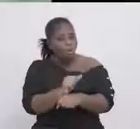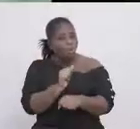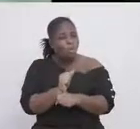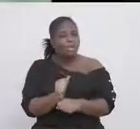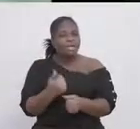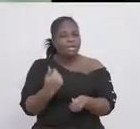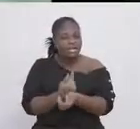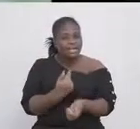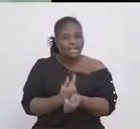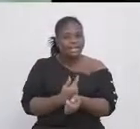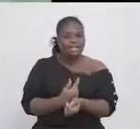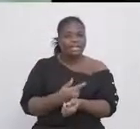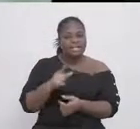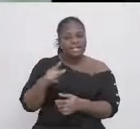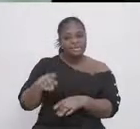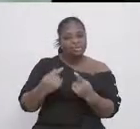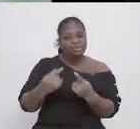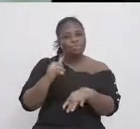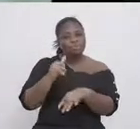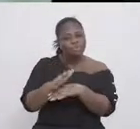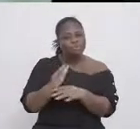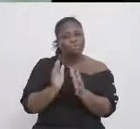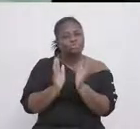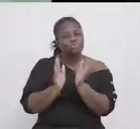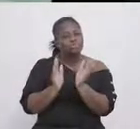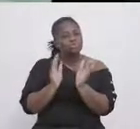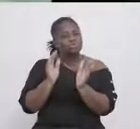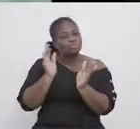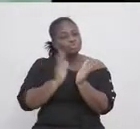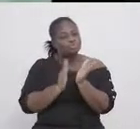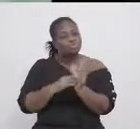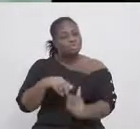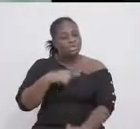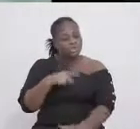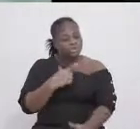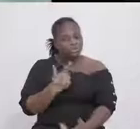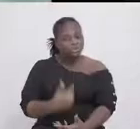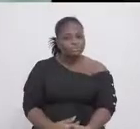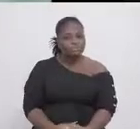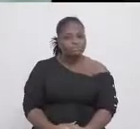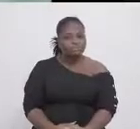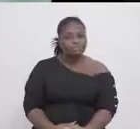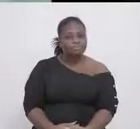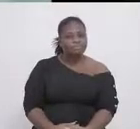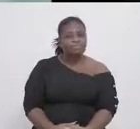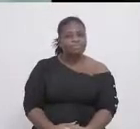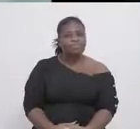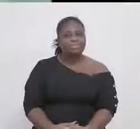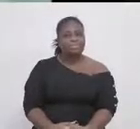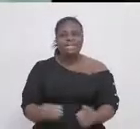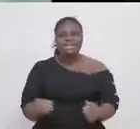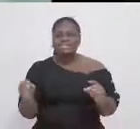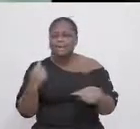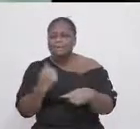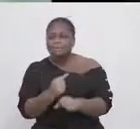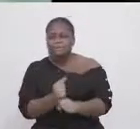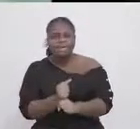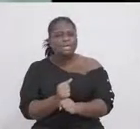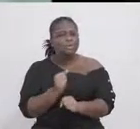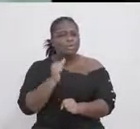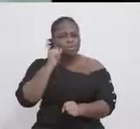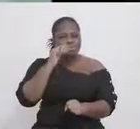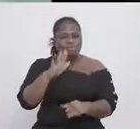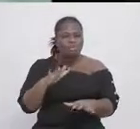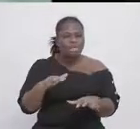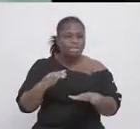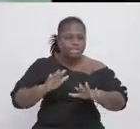an alumnus of the University of Ghana, over a decade experience in ICT for development sector, and implemented many women and